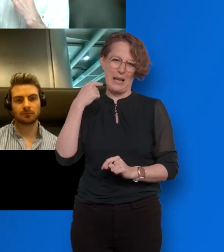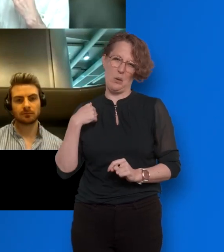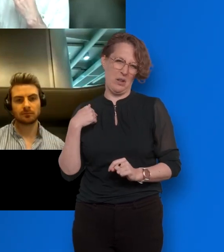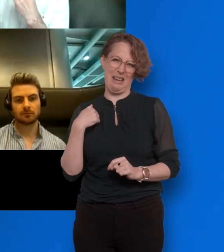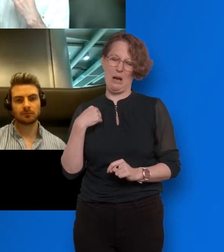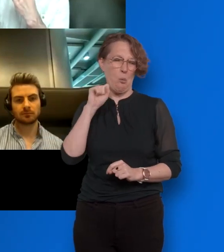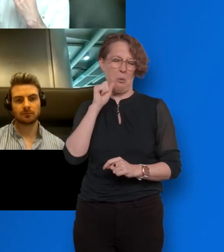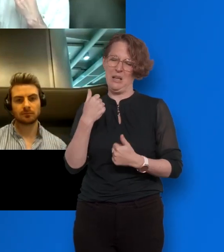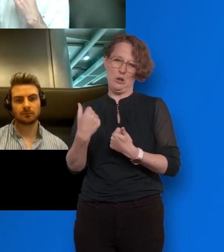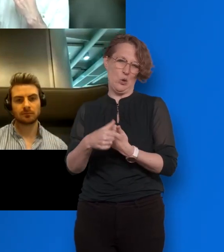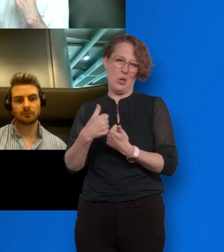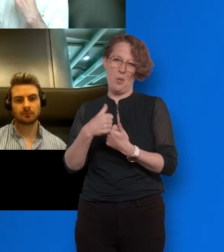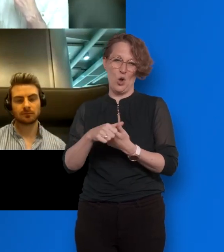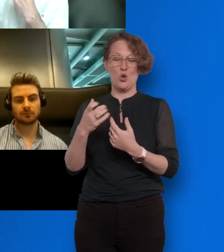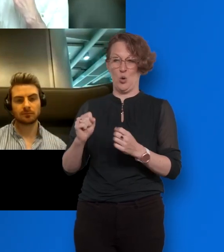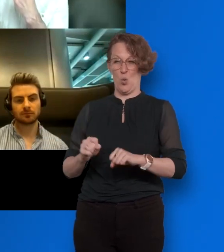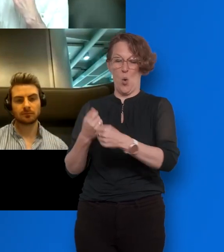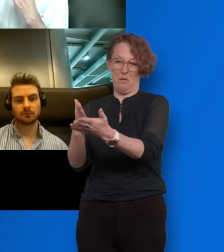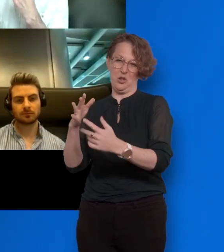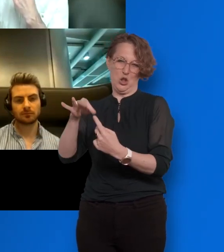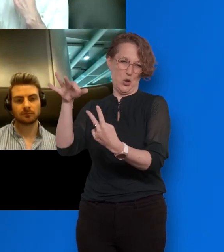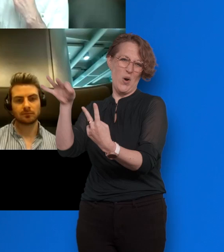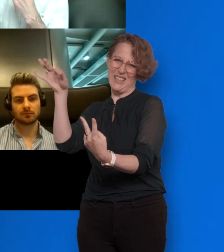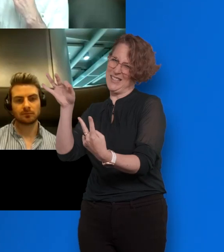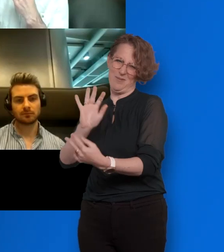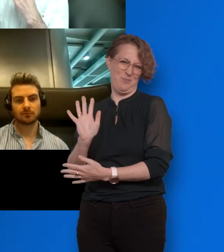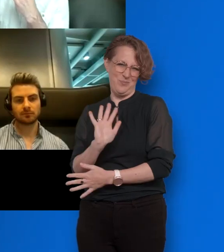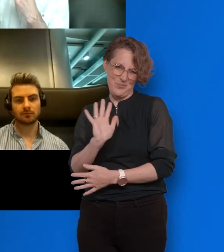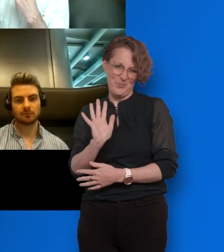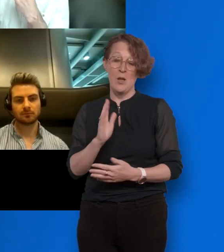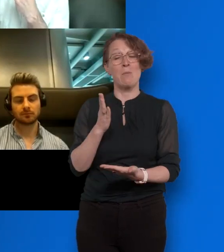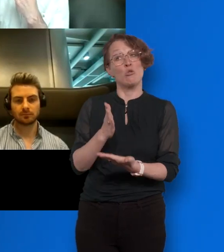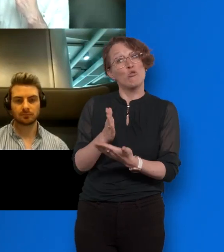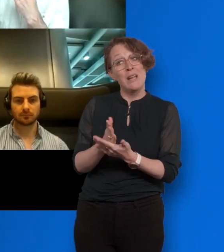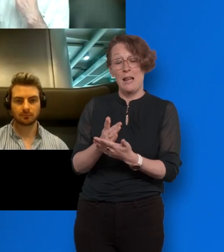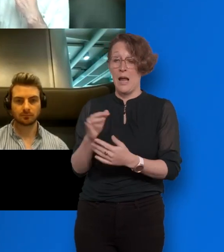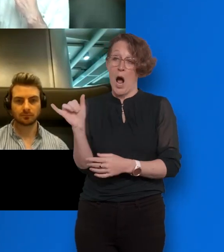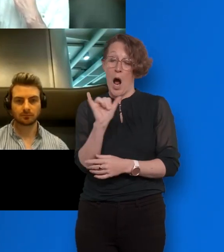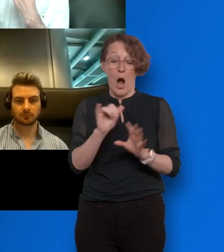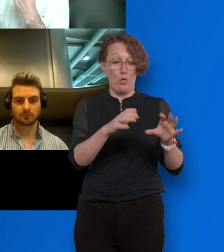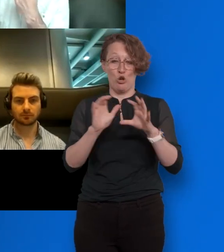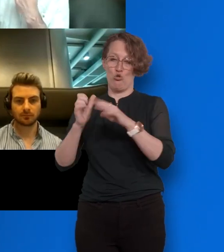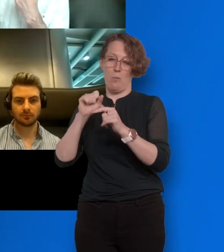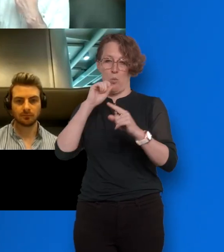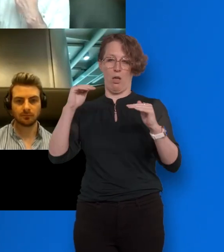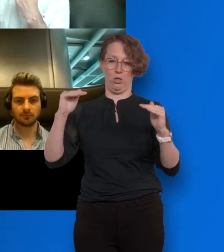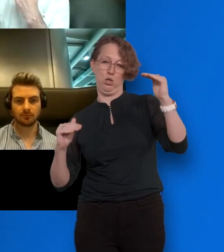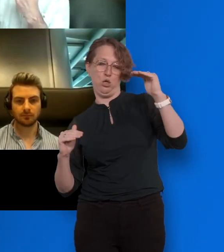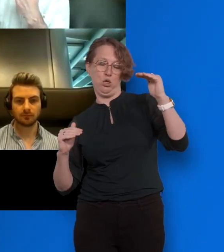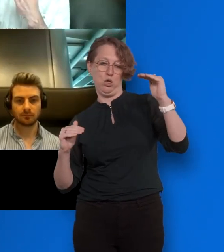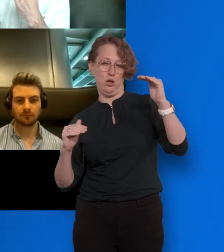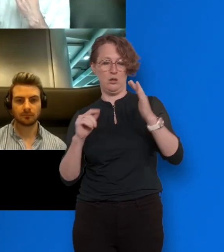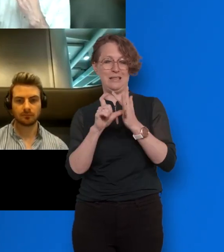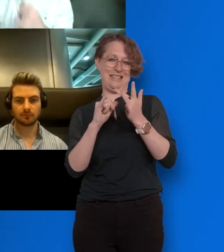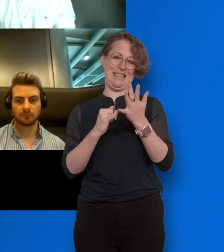to be suitable to have that choice there, because it's just going to potentially put either group at a disadvantage. What I will say, though, is